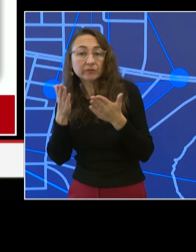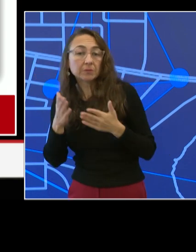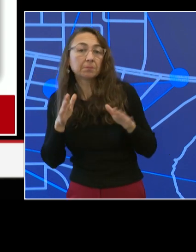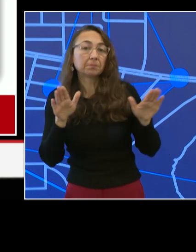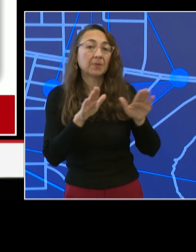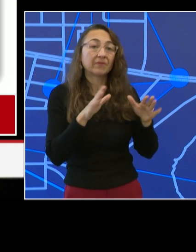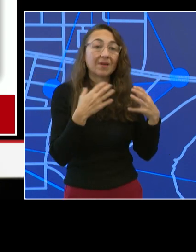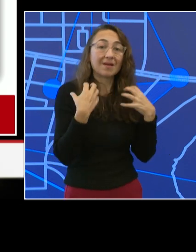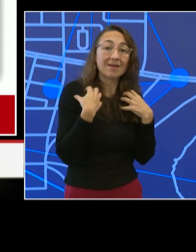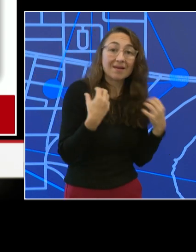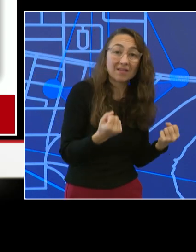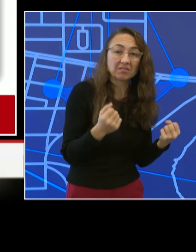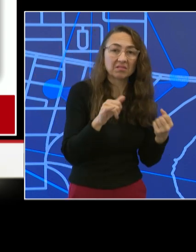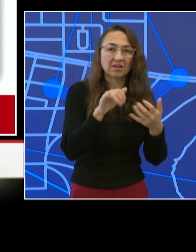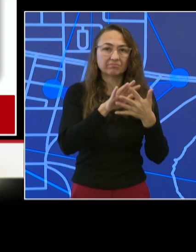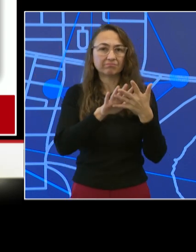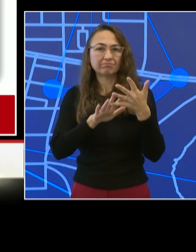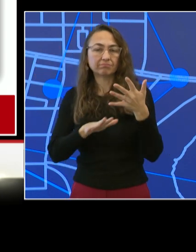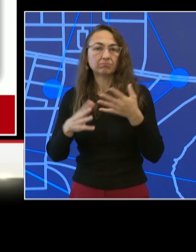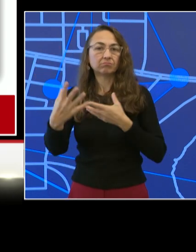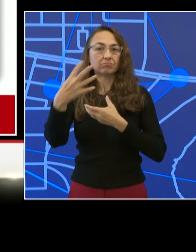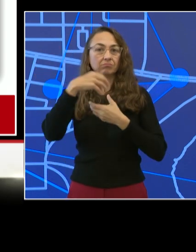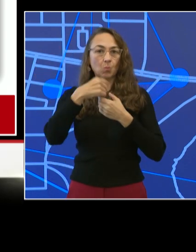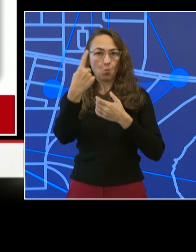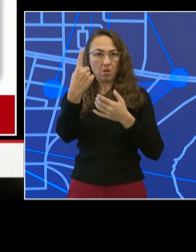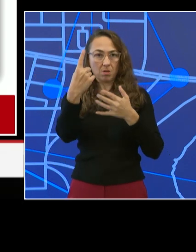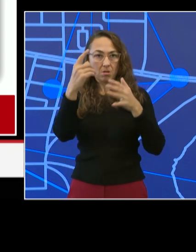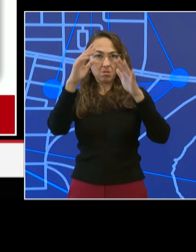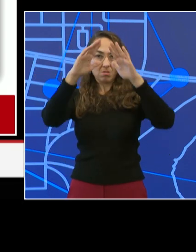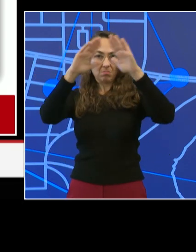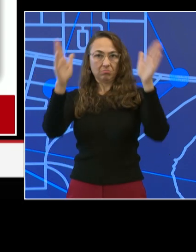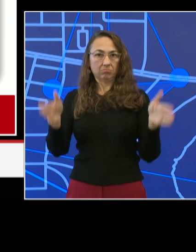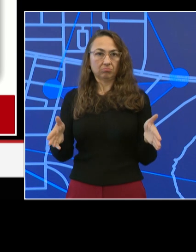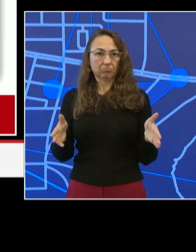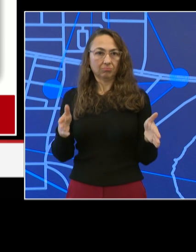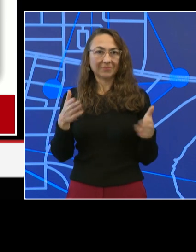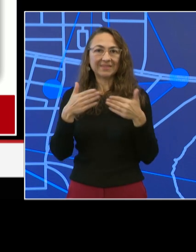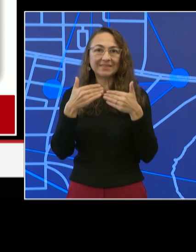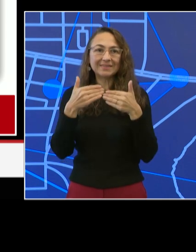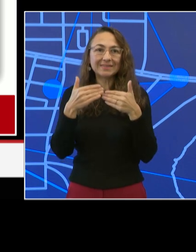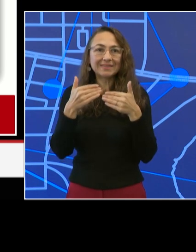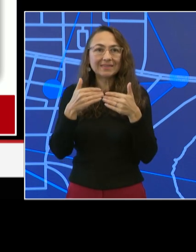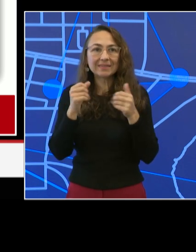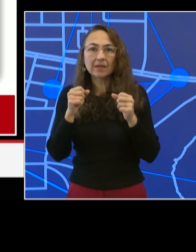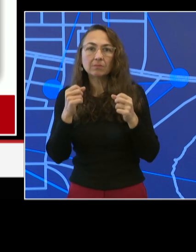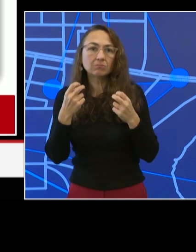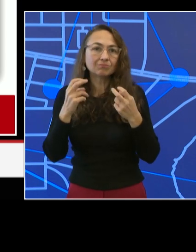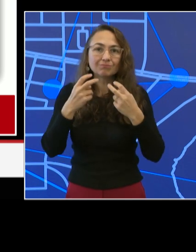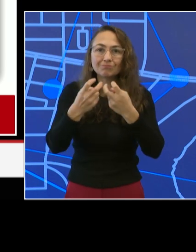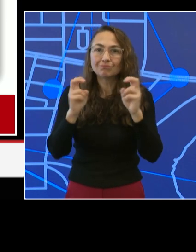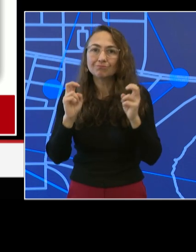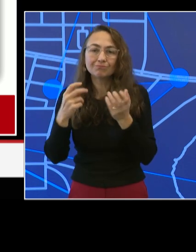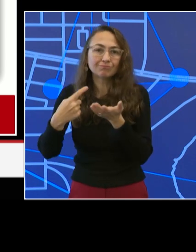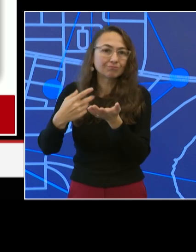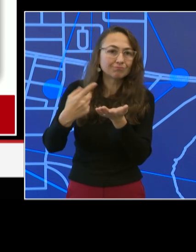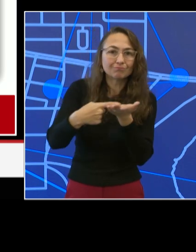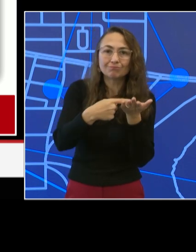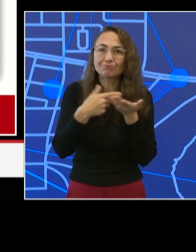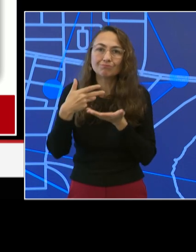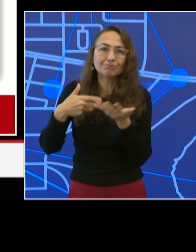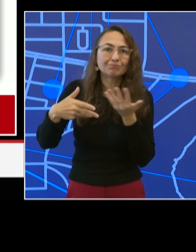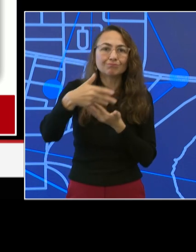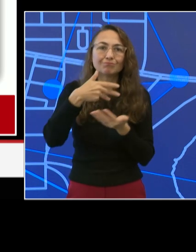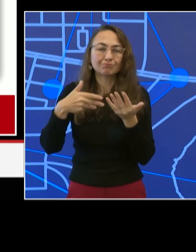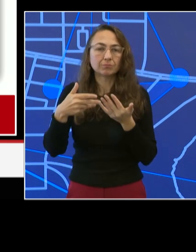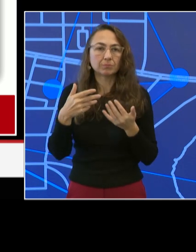under one umbrella where we could provide real-time resources for members of our communities. This creates another space and